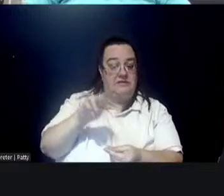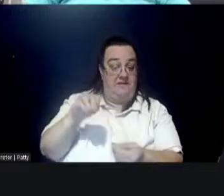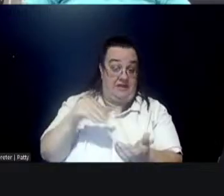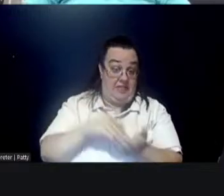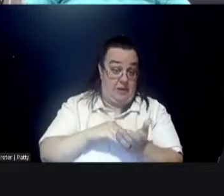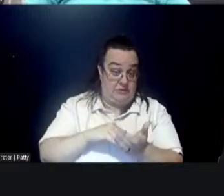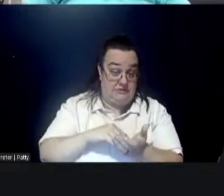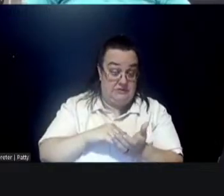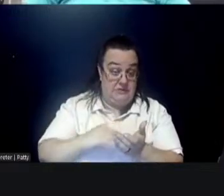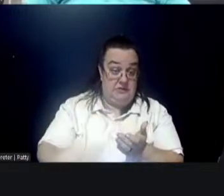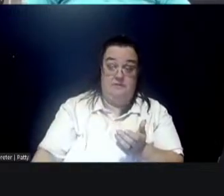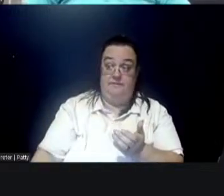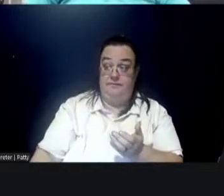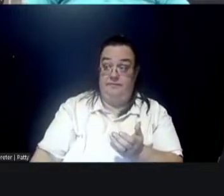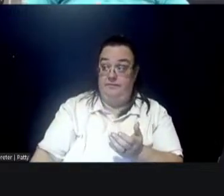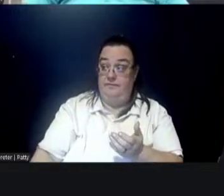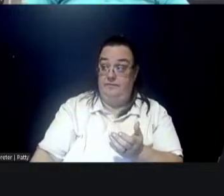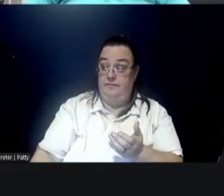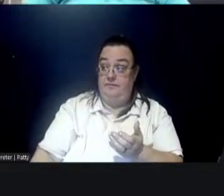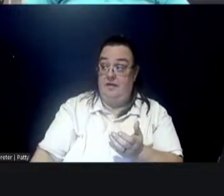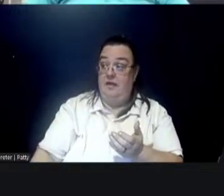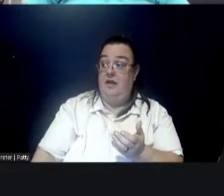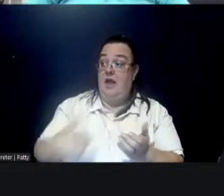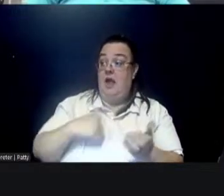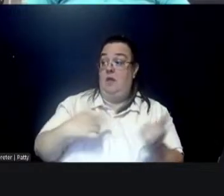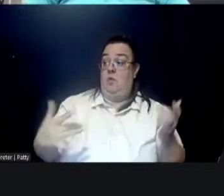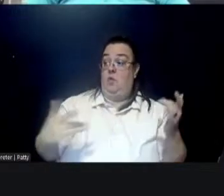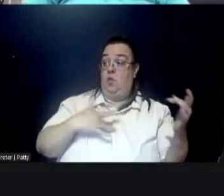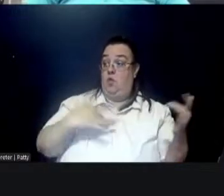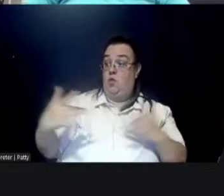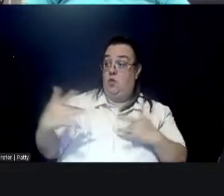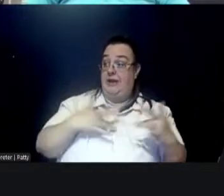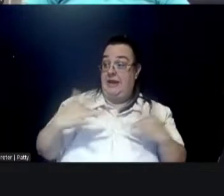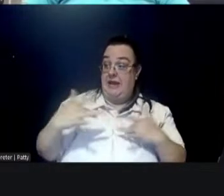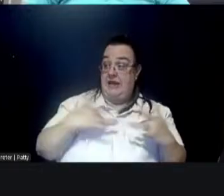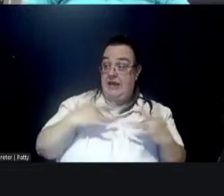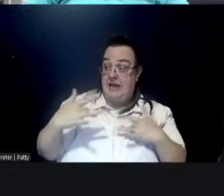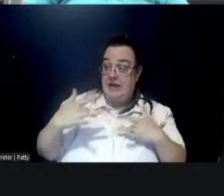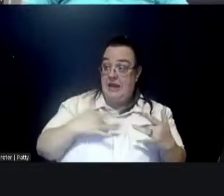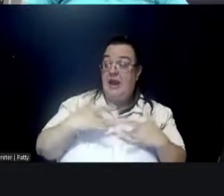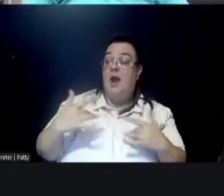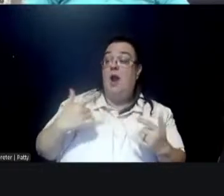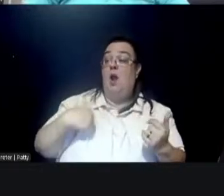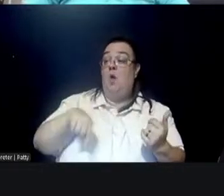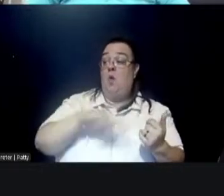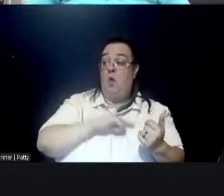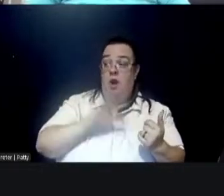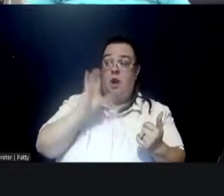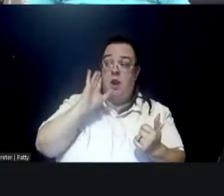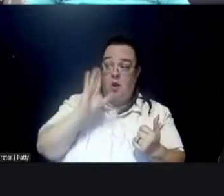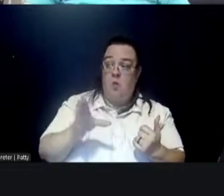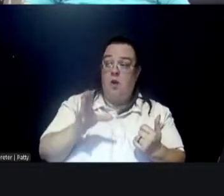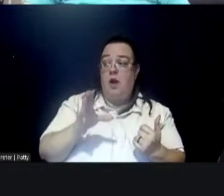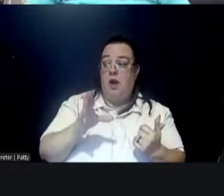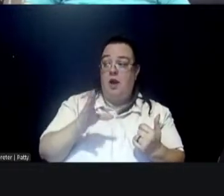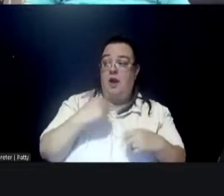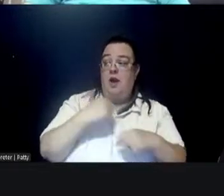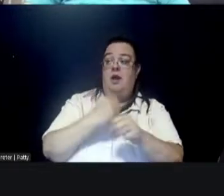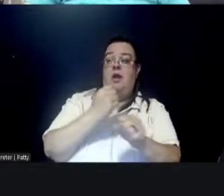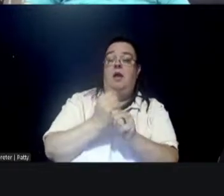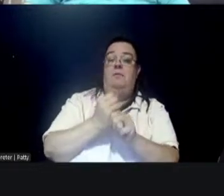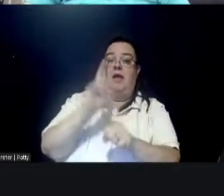$470,000. I am worried that we're going to make up all that